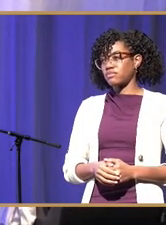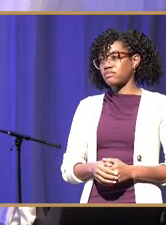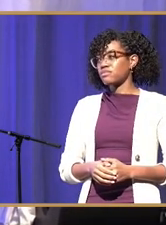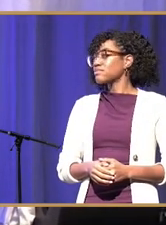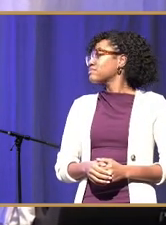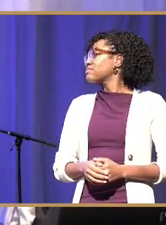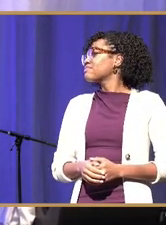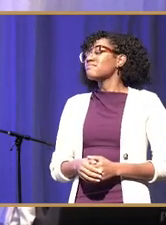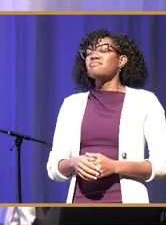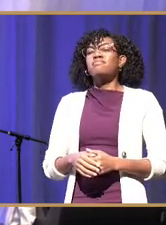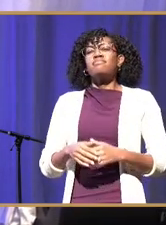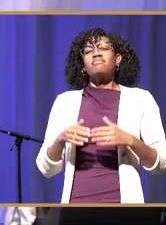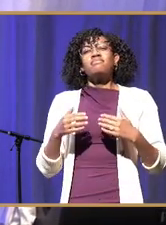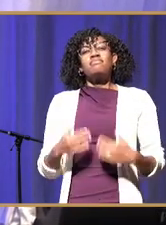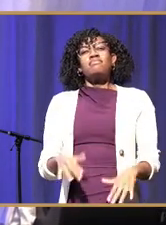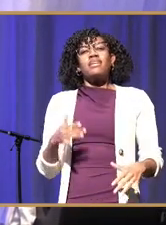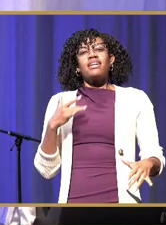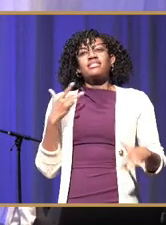I get excited